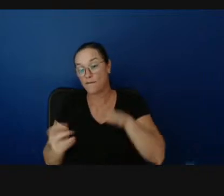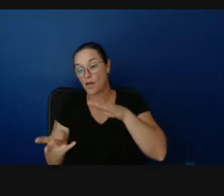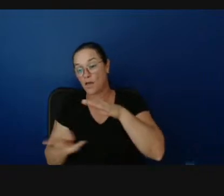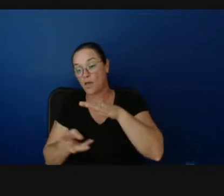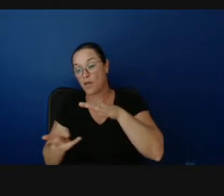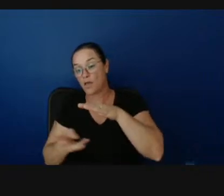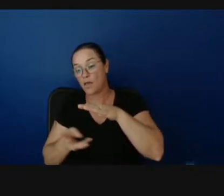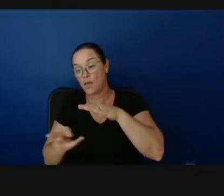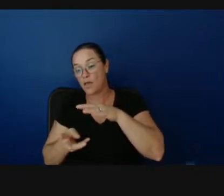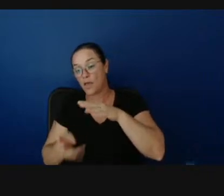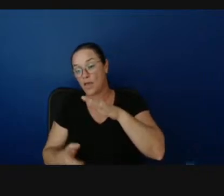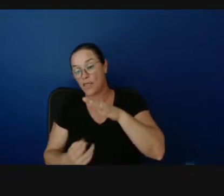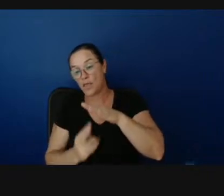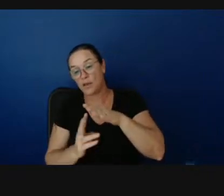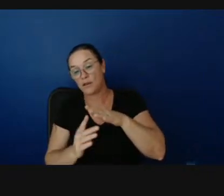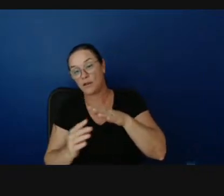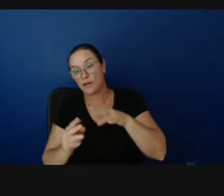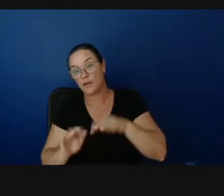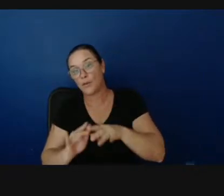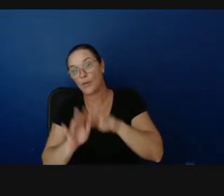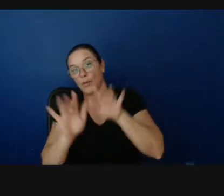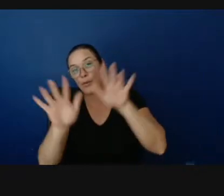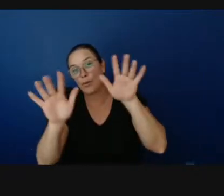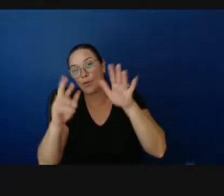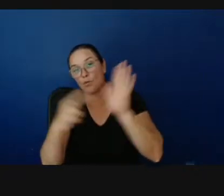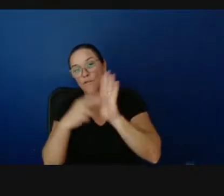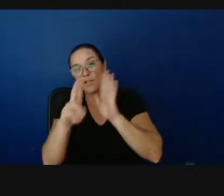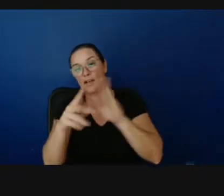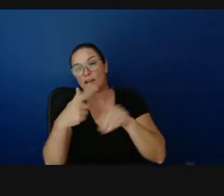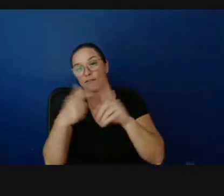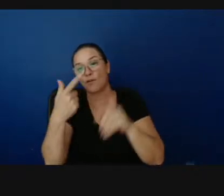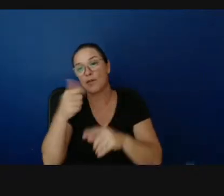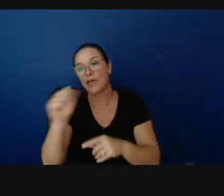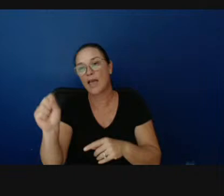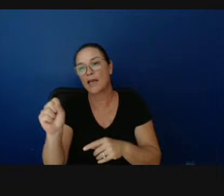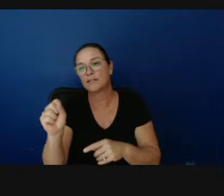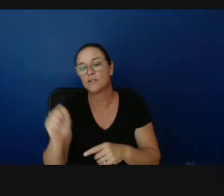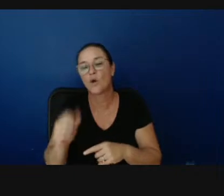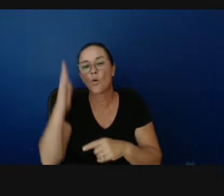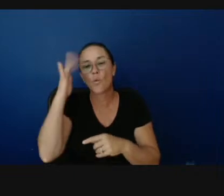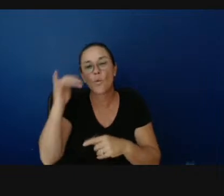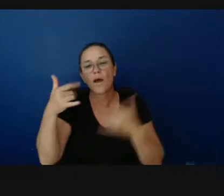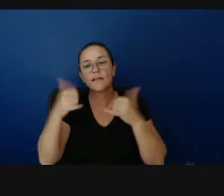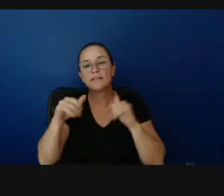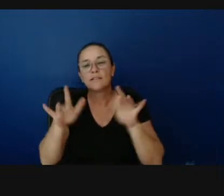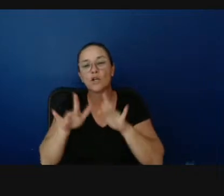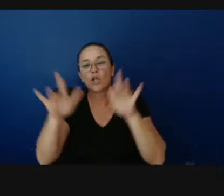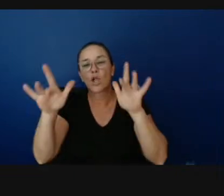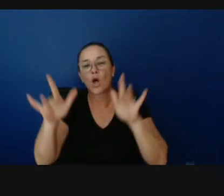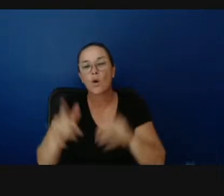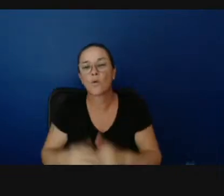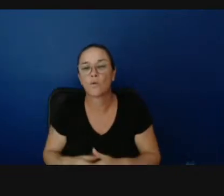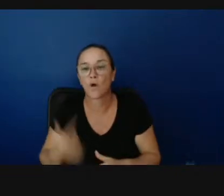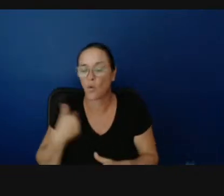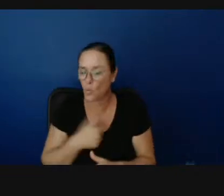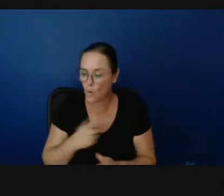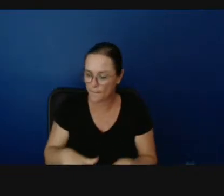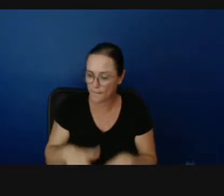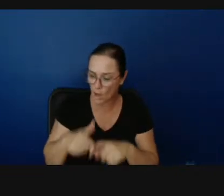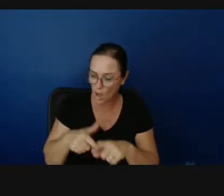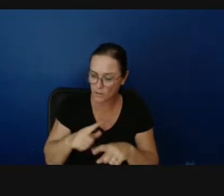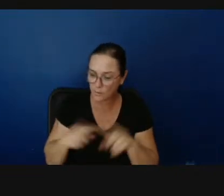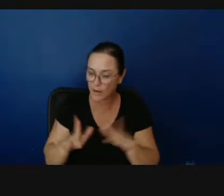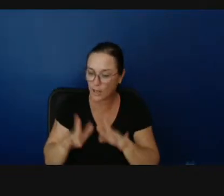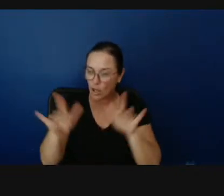and creating off of the gas, or what's the thought on why it's still, we're paused, but it glows at